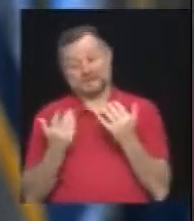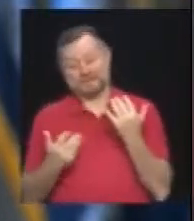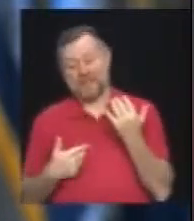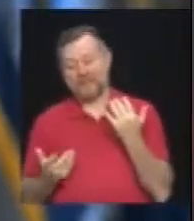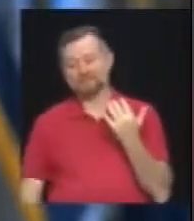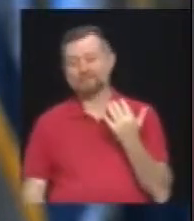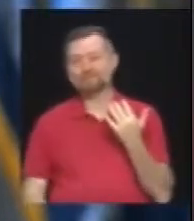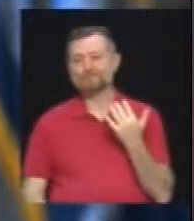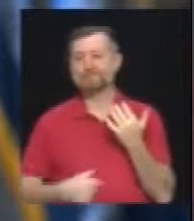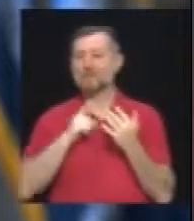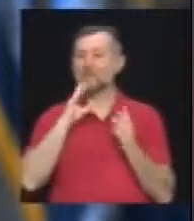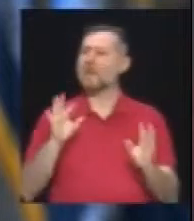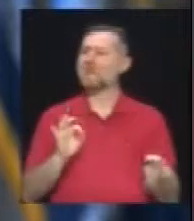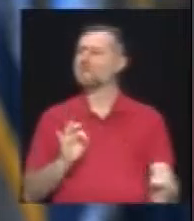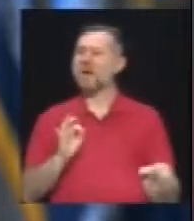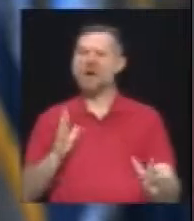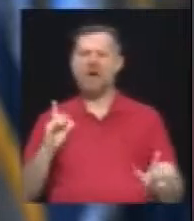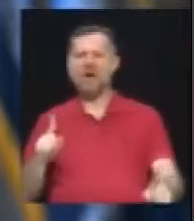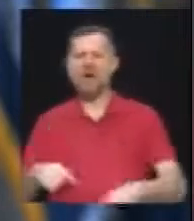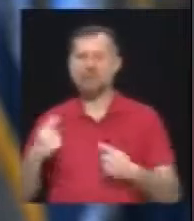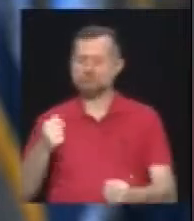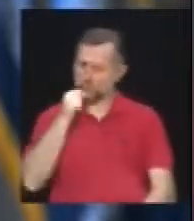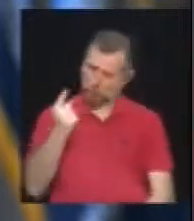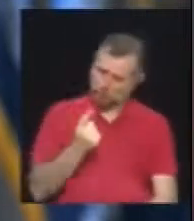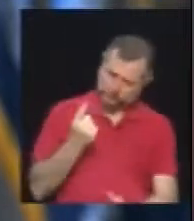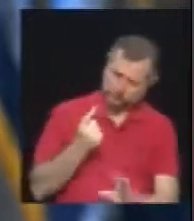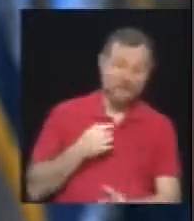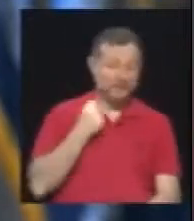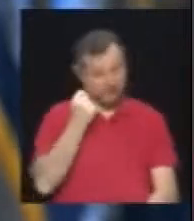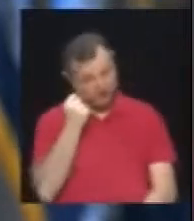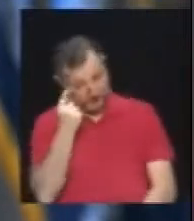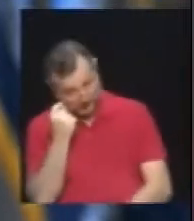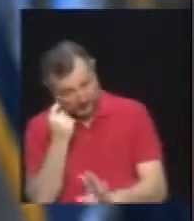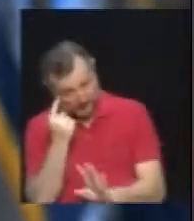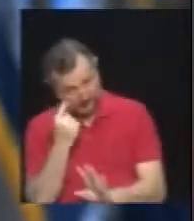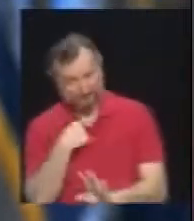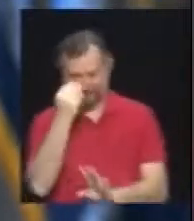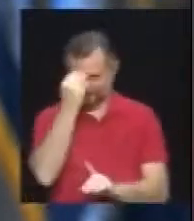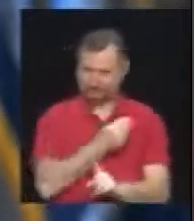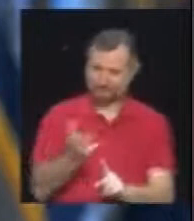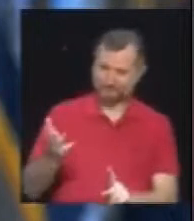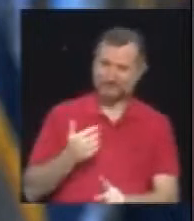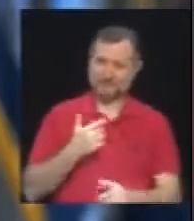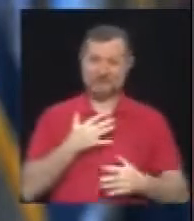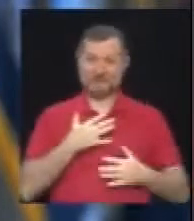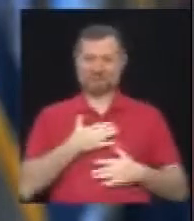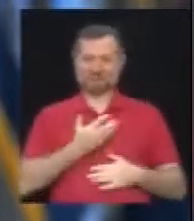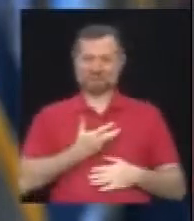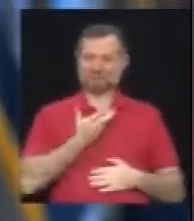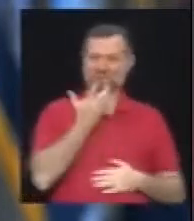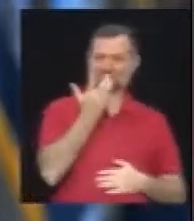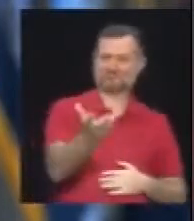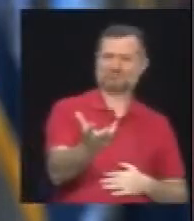it quite right. But I want you to know from the bottom of my heart that every